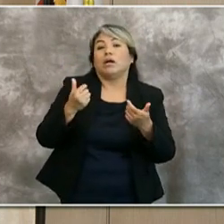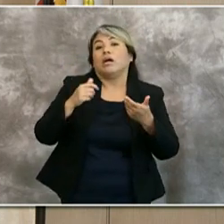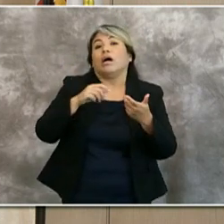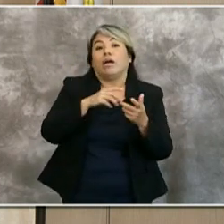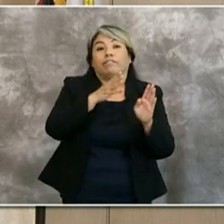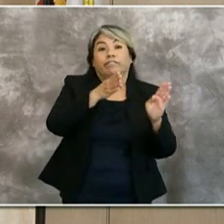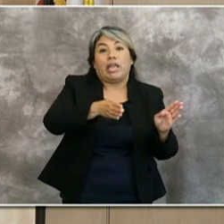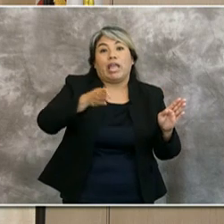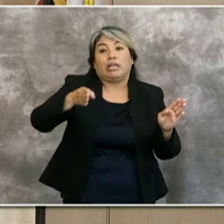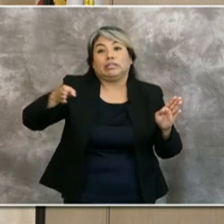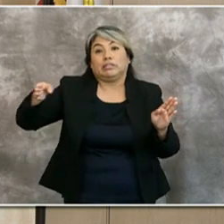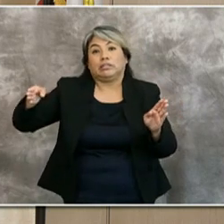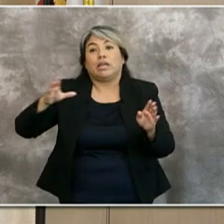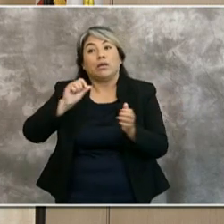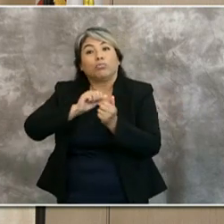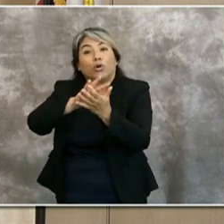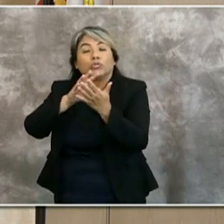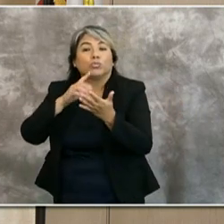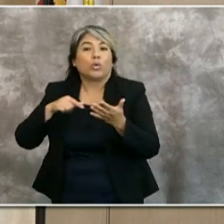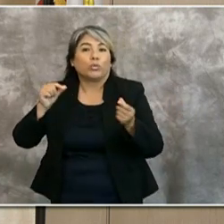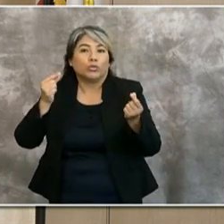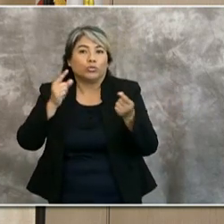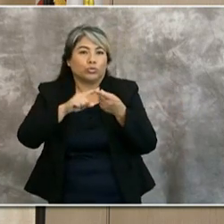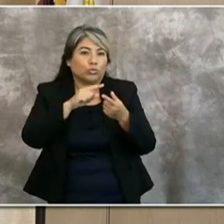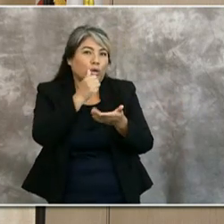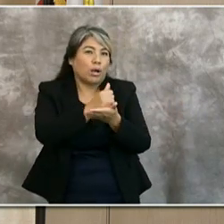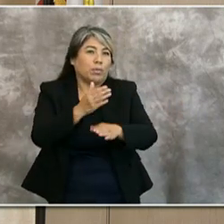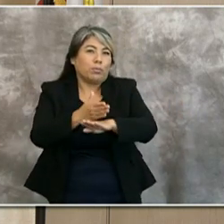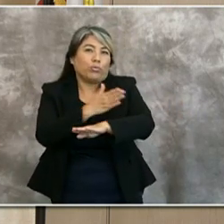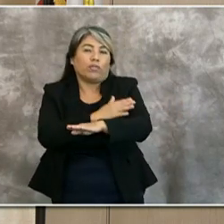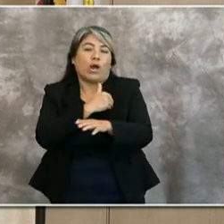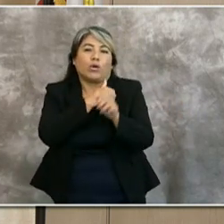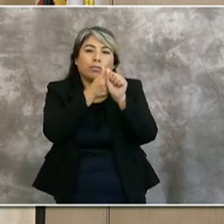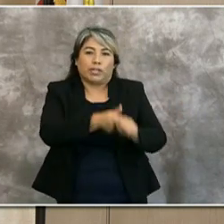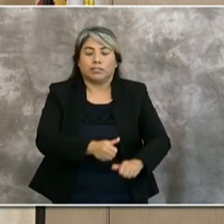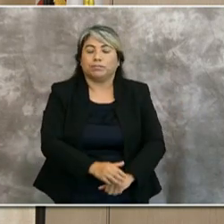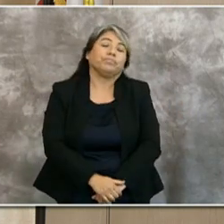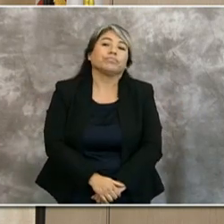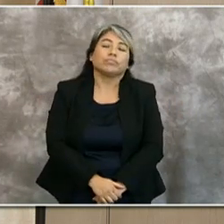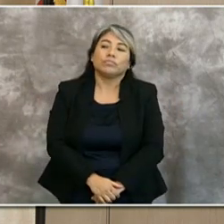phased-in approaches of what we will do to help improve our compliance.